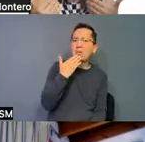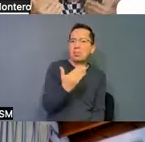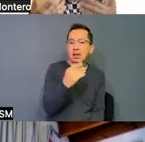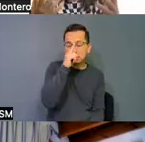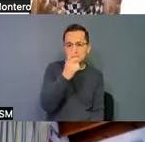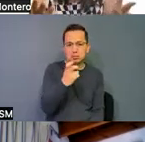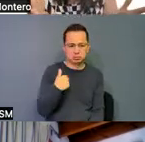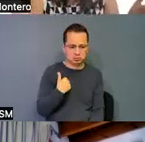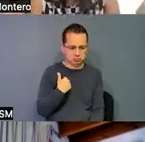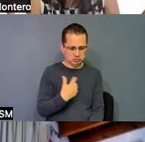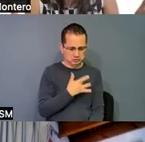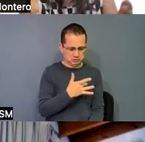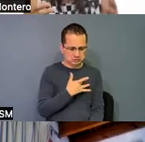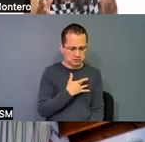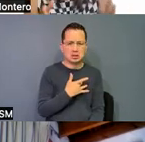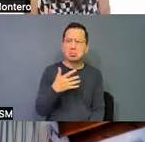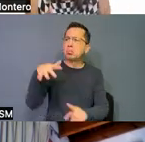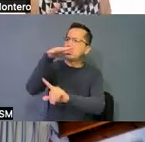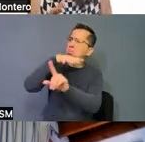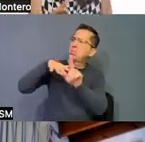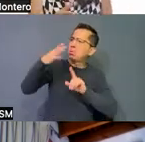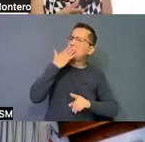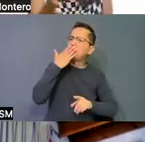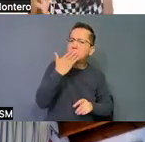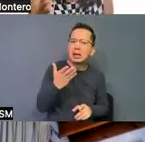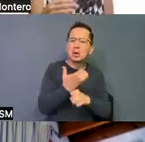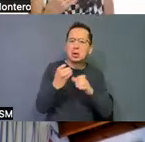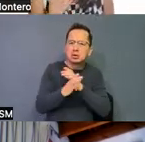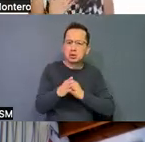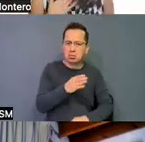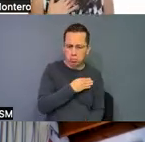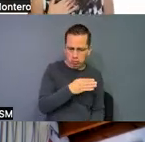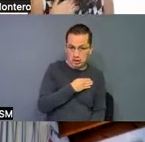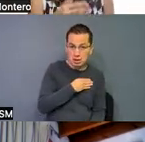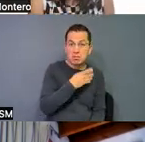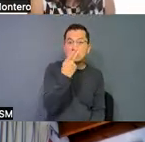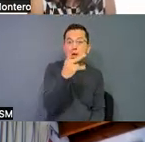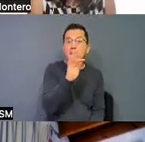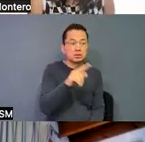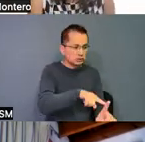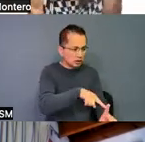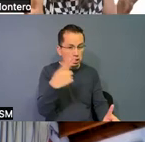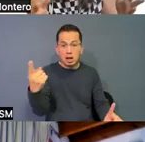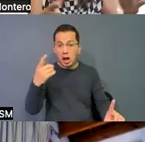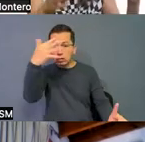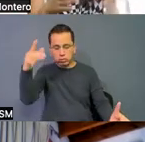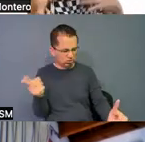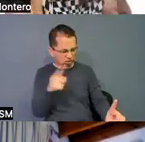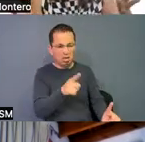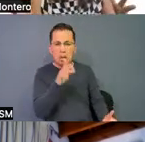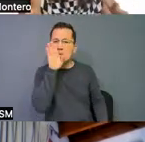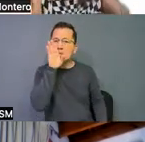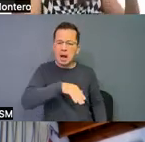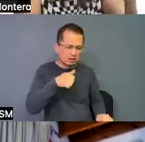to believe that there's goodness in the world. Then yes, things can get rough, they can be uncomfortable, but that's okay, because you know,